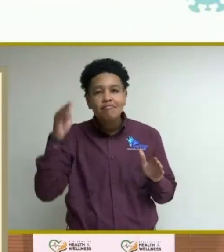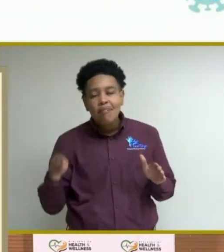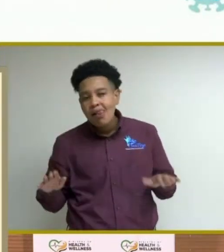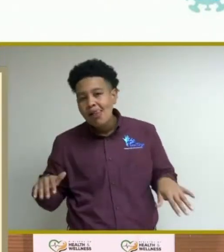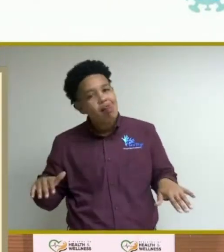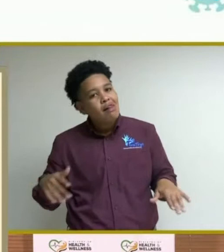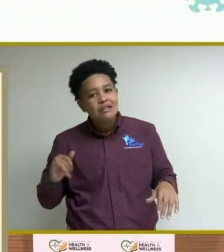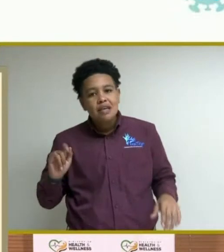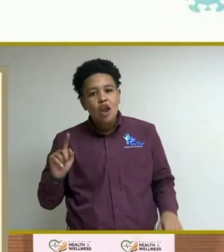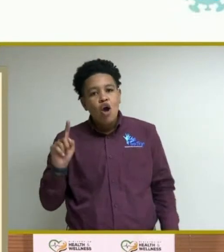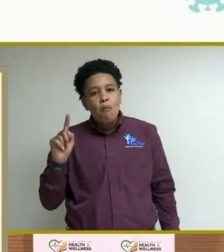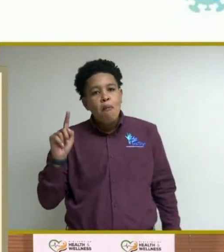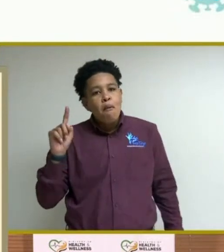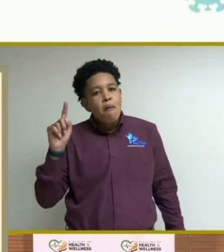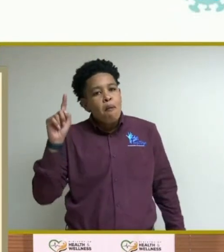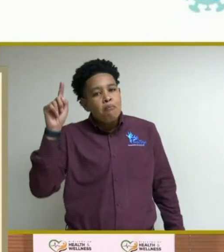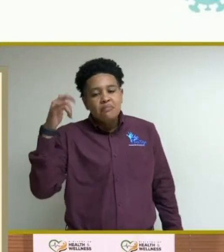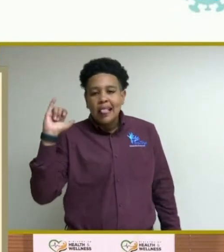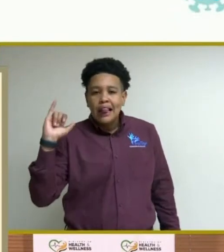of cases.